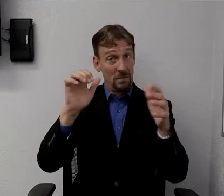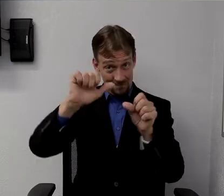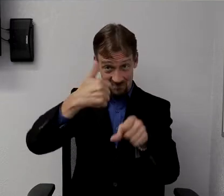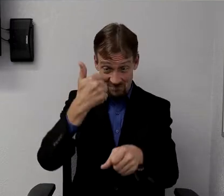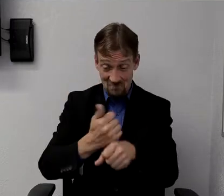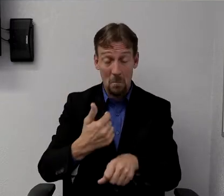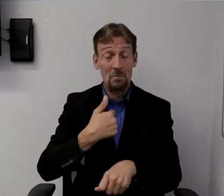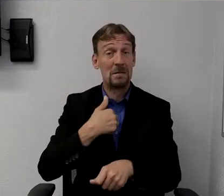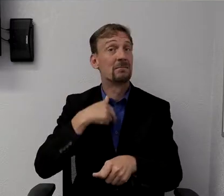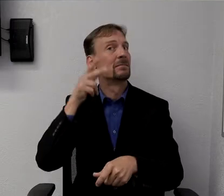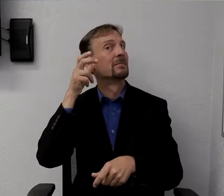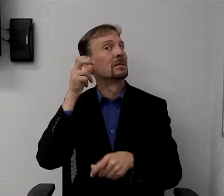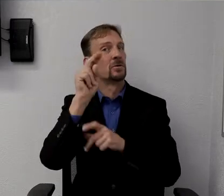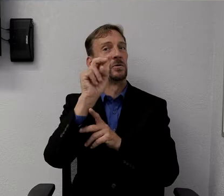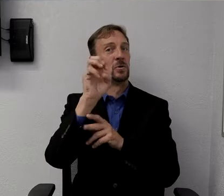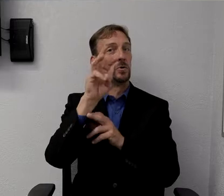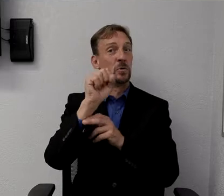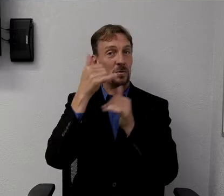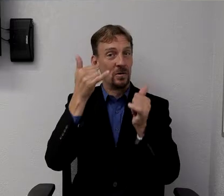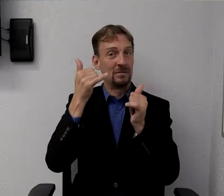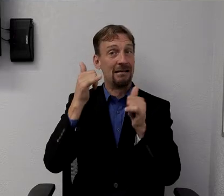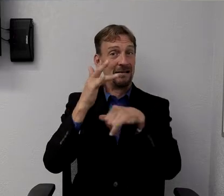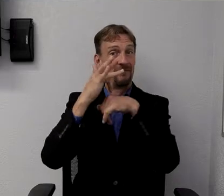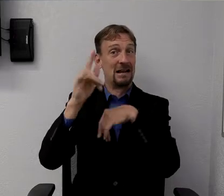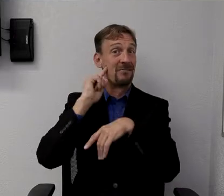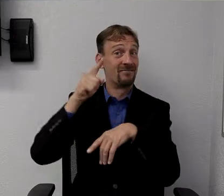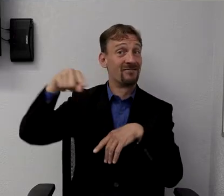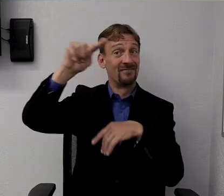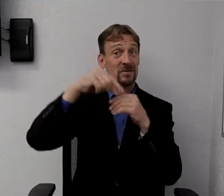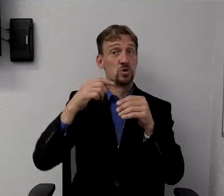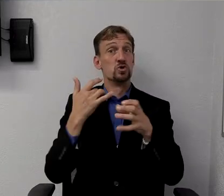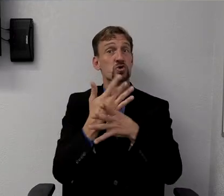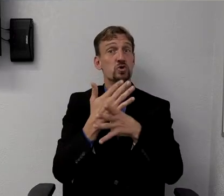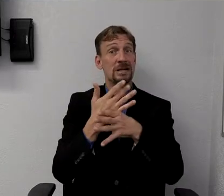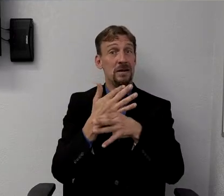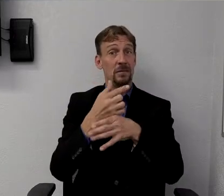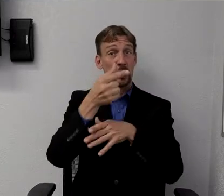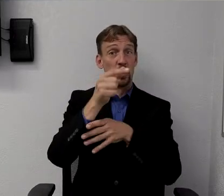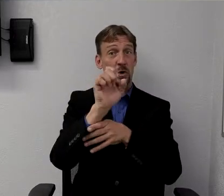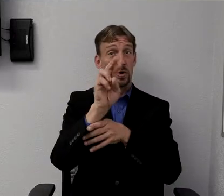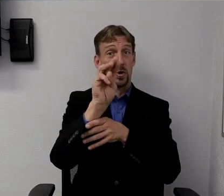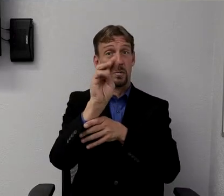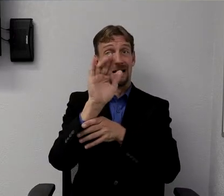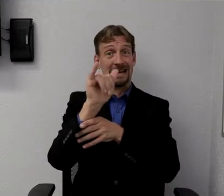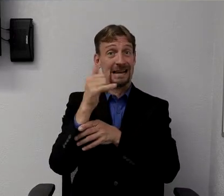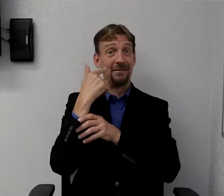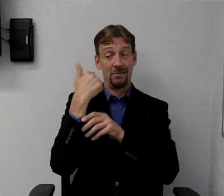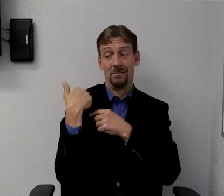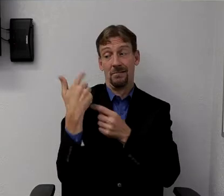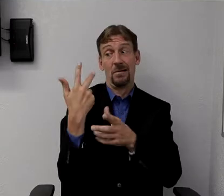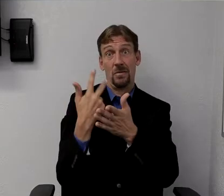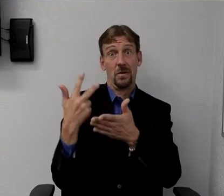to the news last night, and it's been available in Germany now for more than 3 weeks. And it's a blood